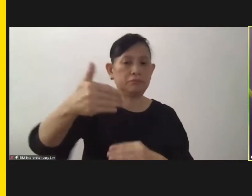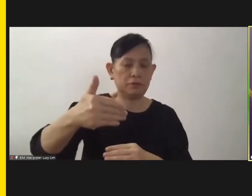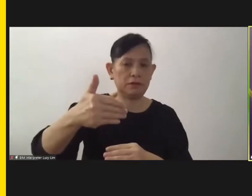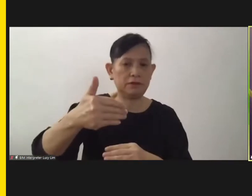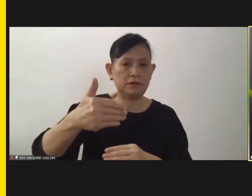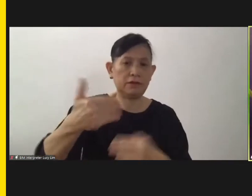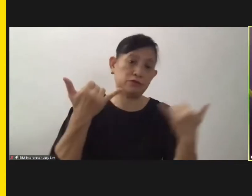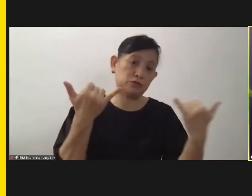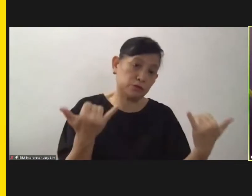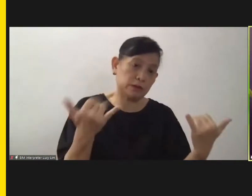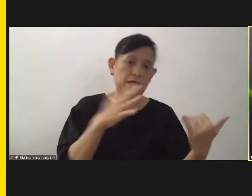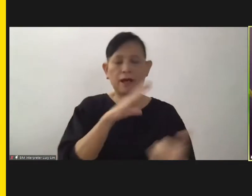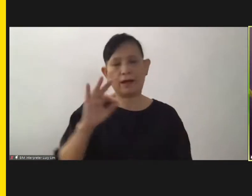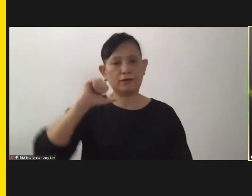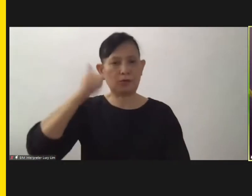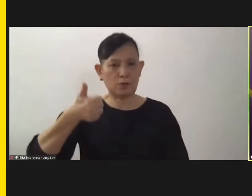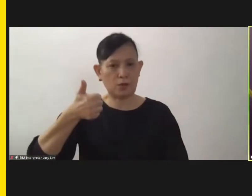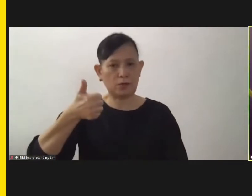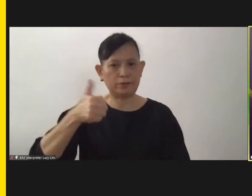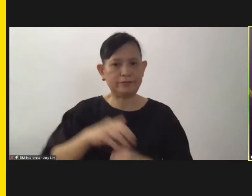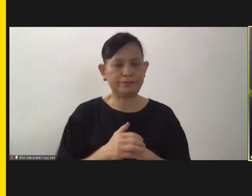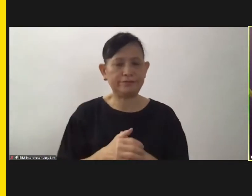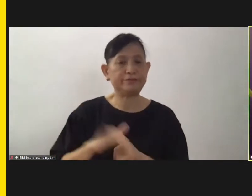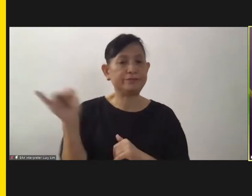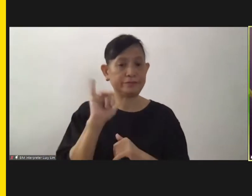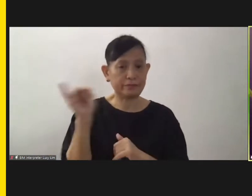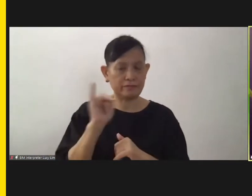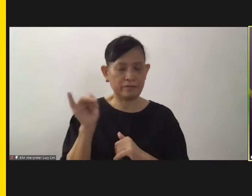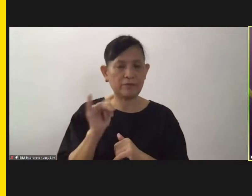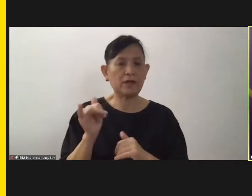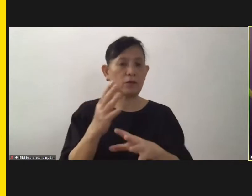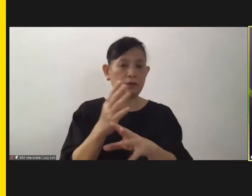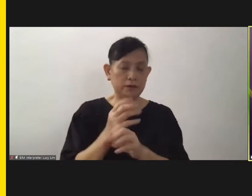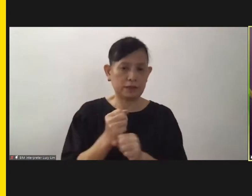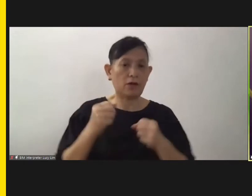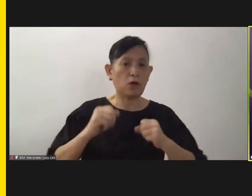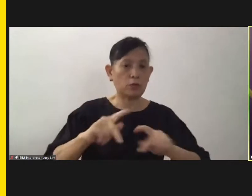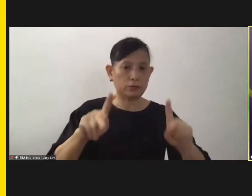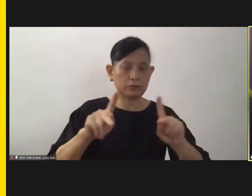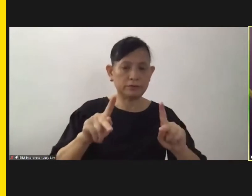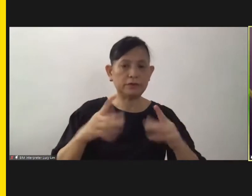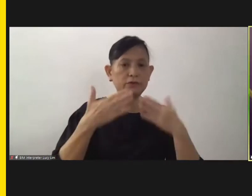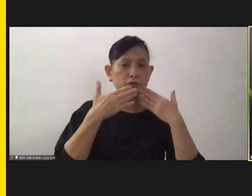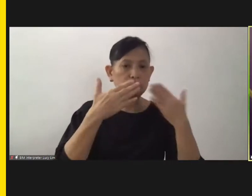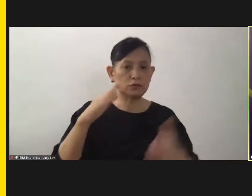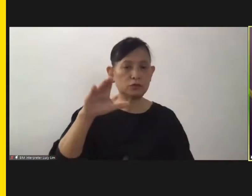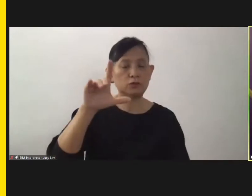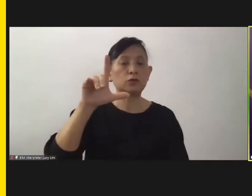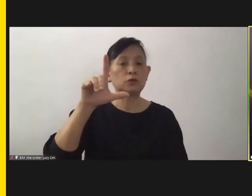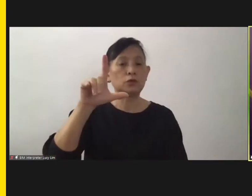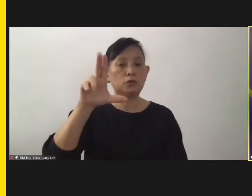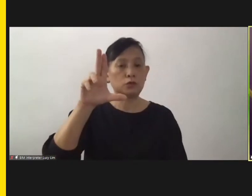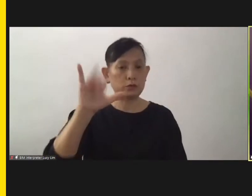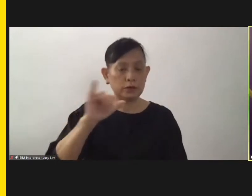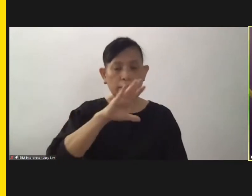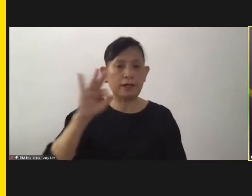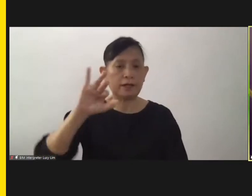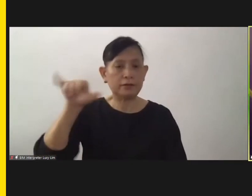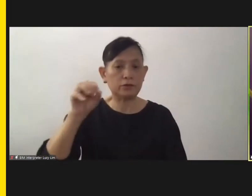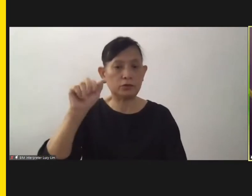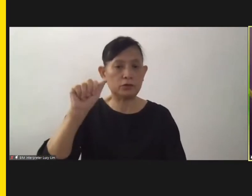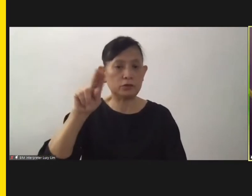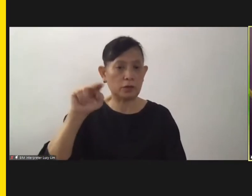for today and tomorrow. I also would like to take this opportunity to thank Lucy and Jonah for helping us. If any of you